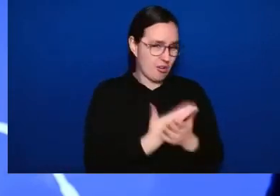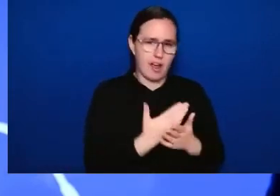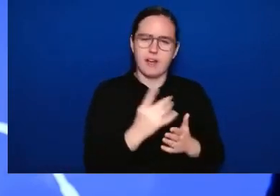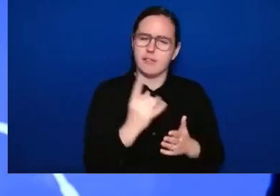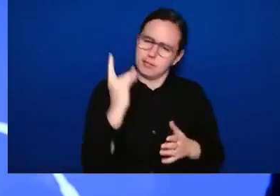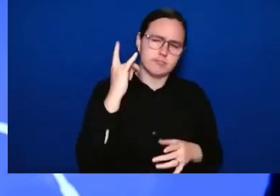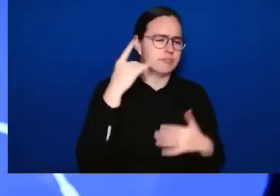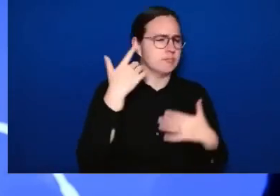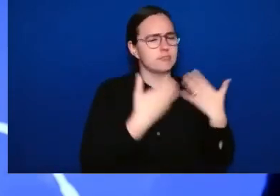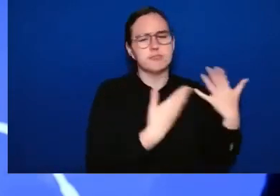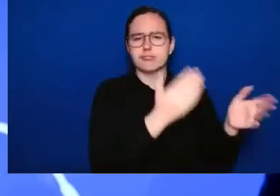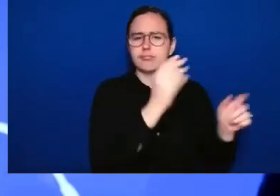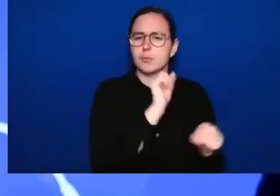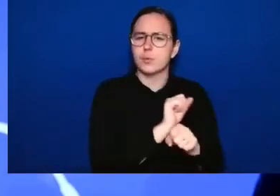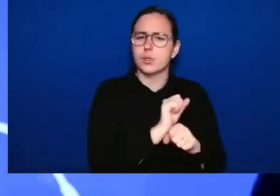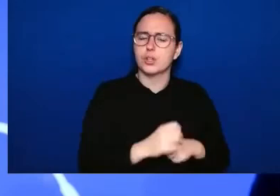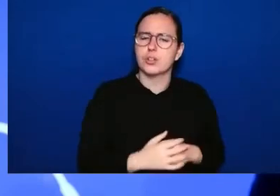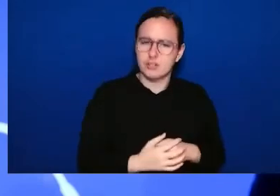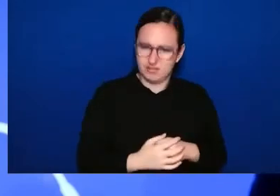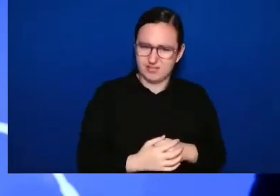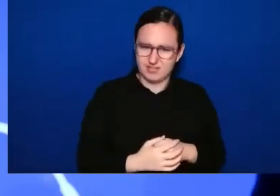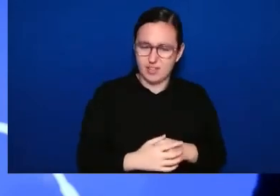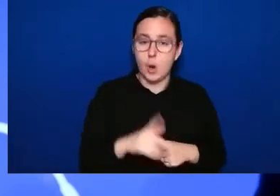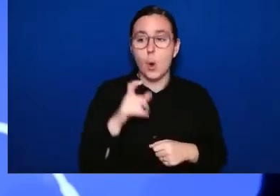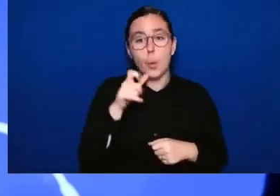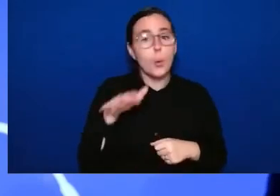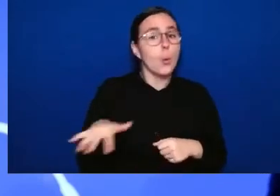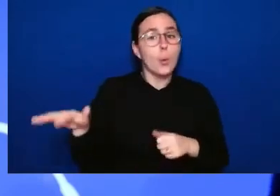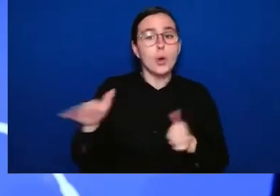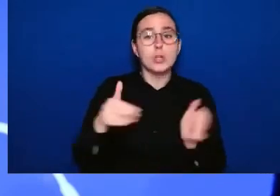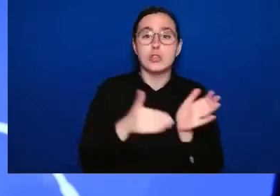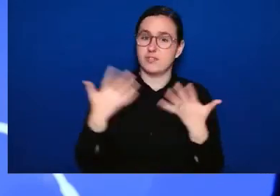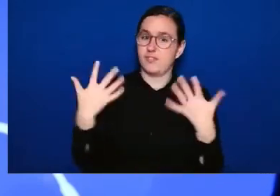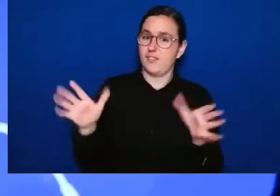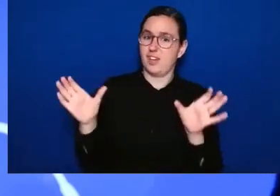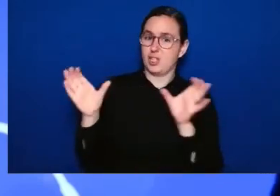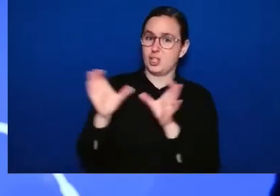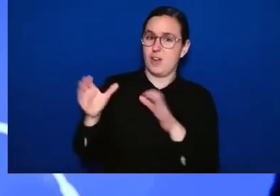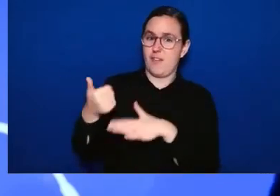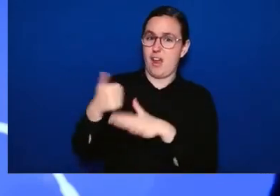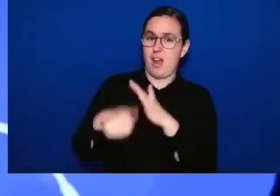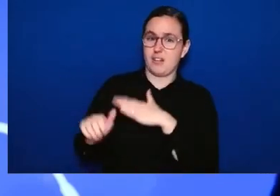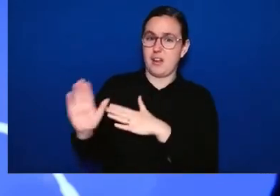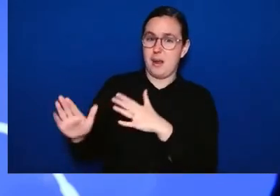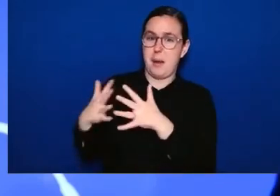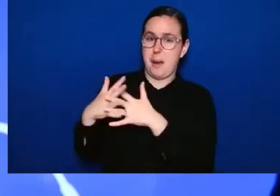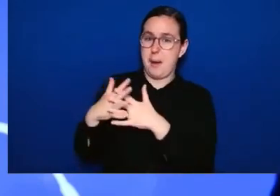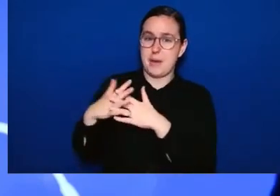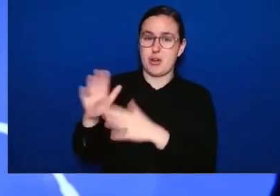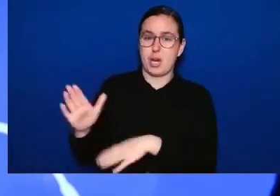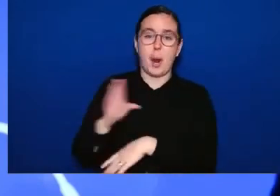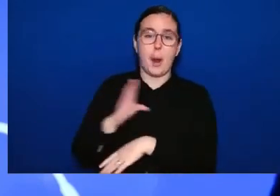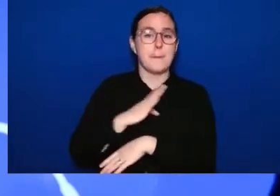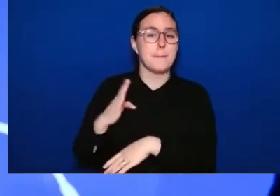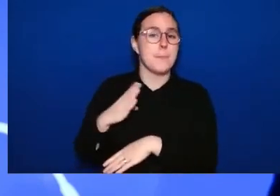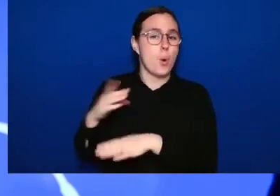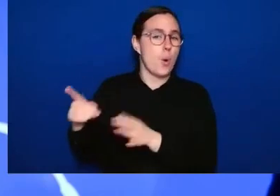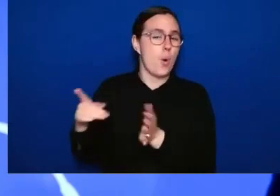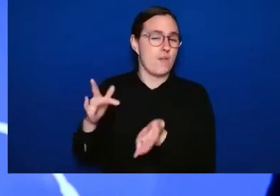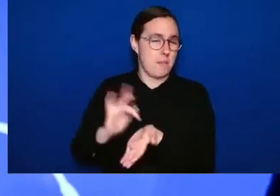American Board of Medical Specialties and receive 3 years of accredited specialty training in pediatrics, emergency medicine, or internal